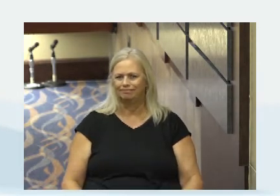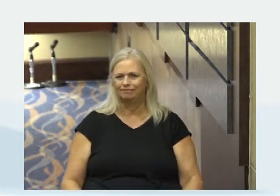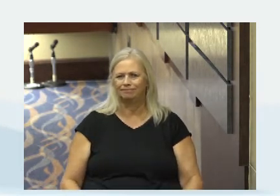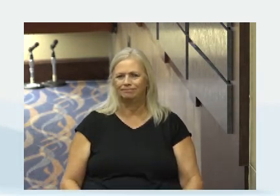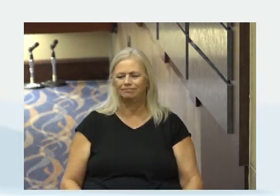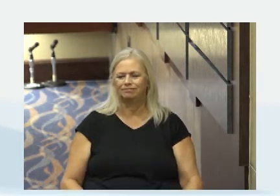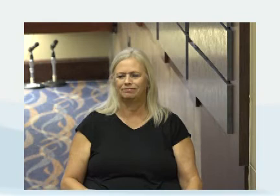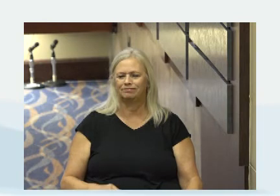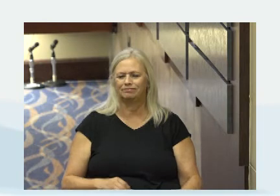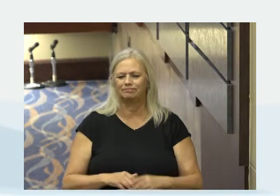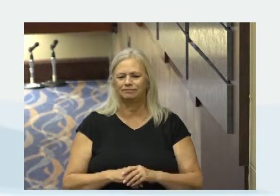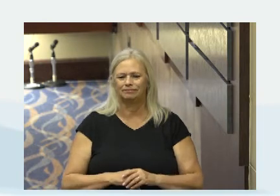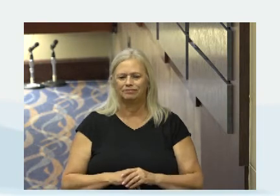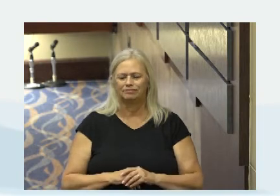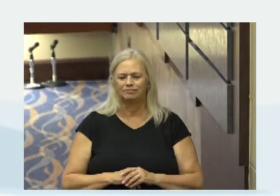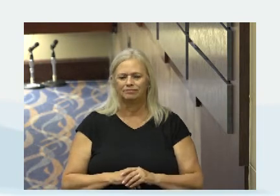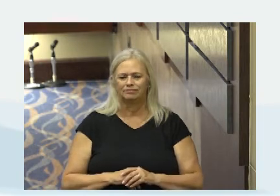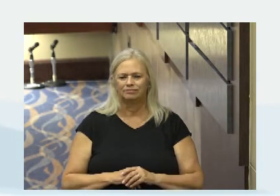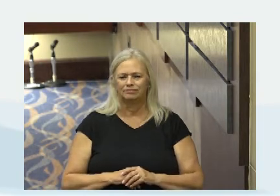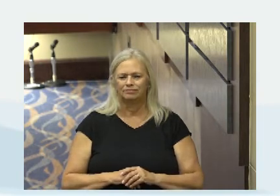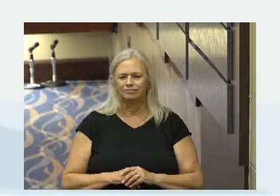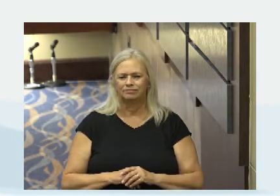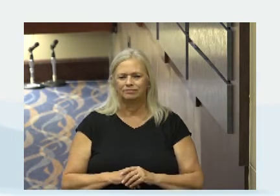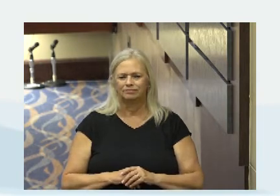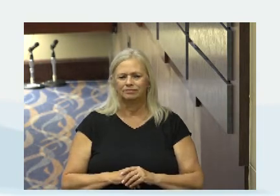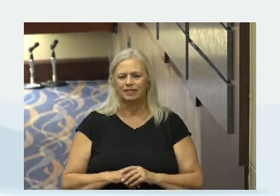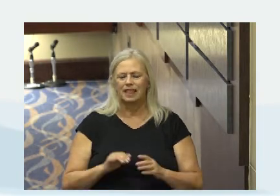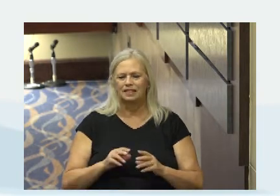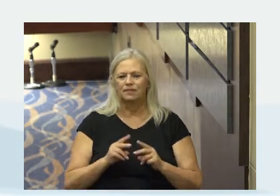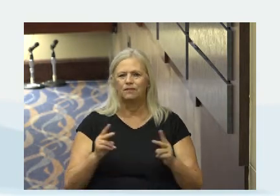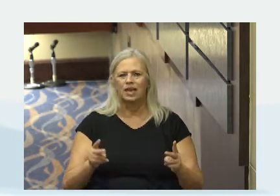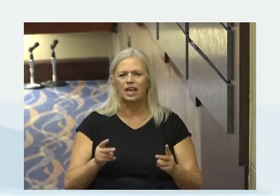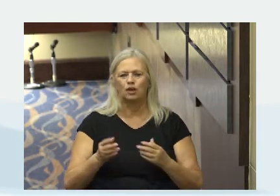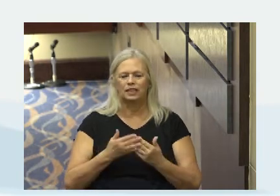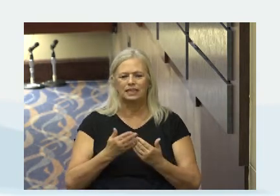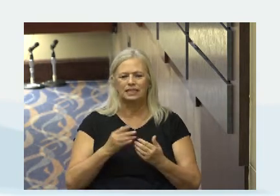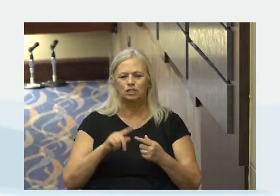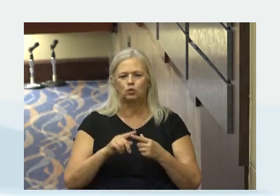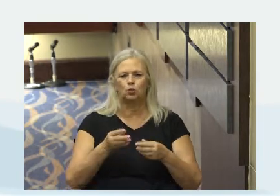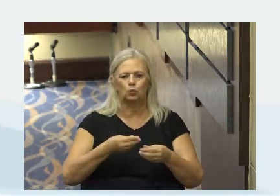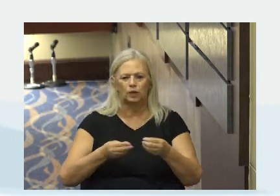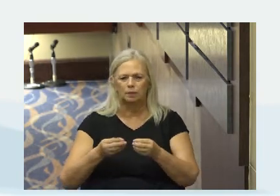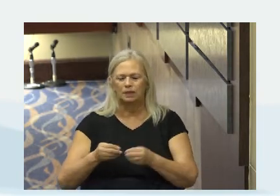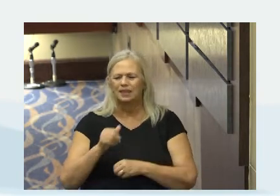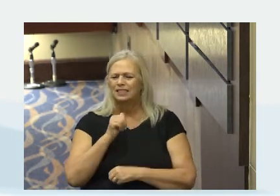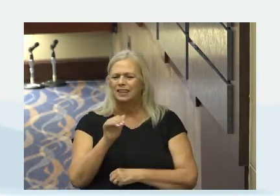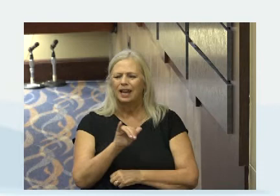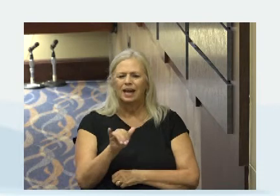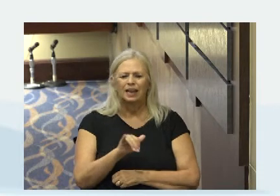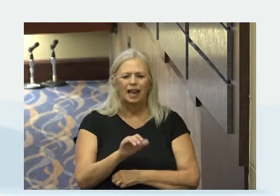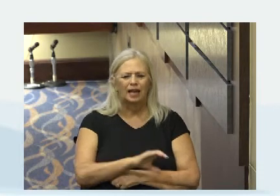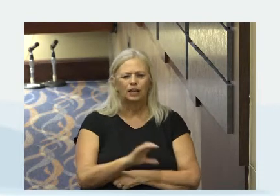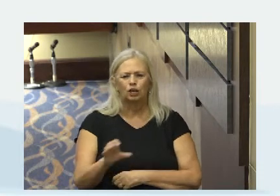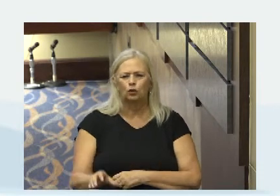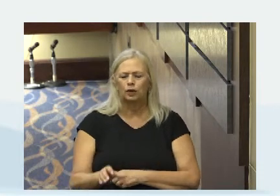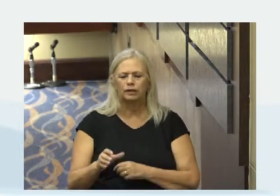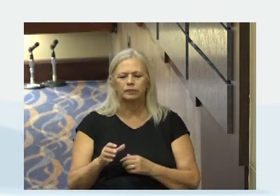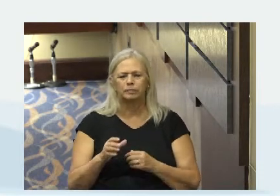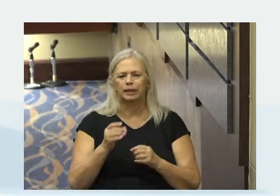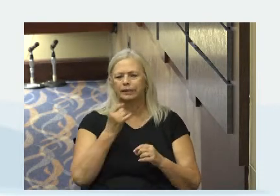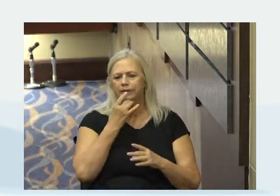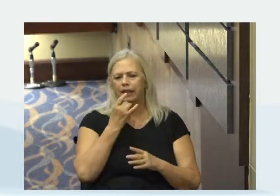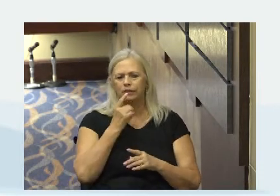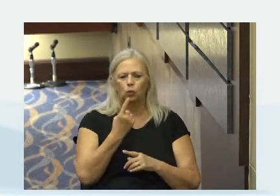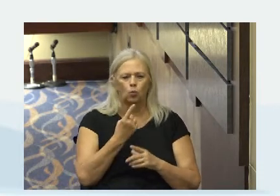elements? They do, and they're very easy to replace. It's not like your Christmas lights where if one goes out, they all go out. This is